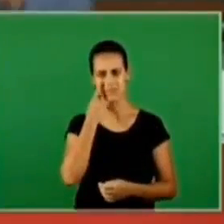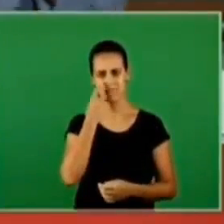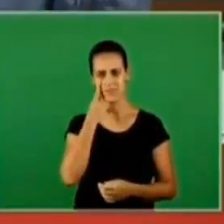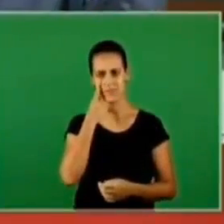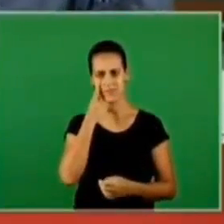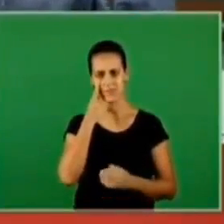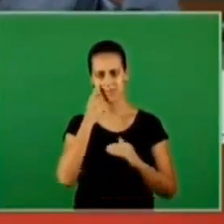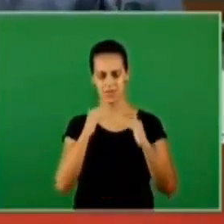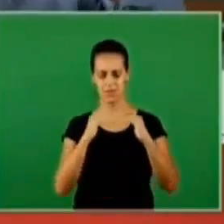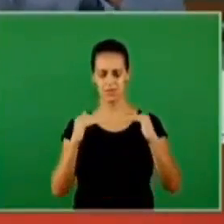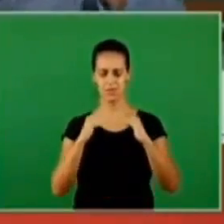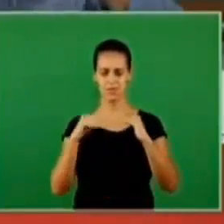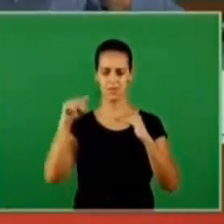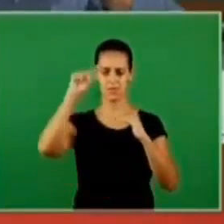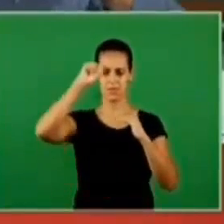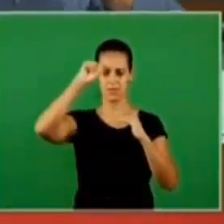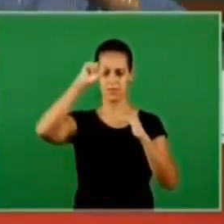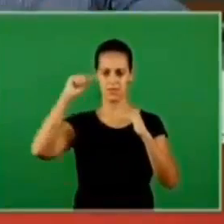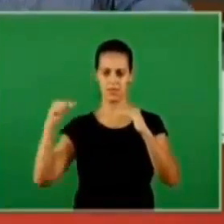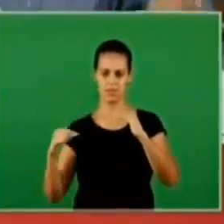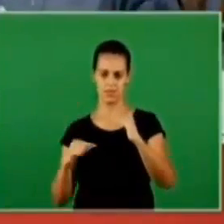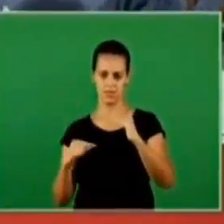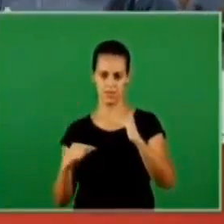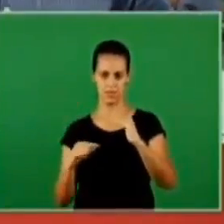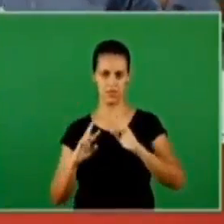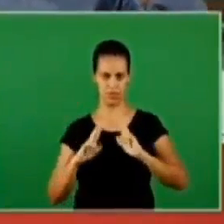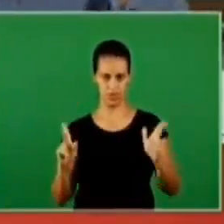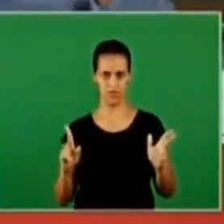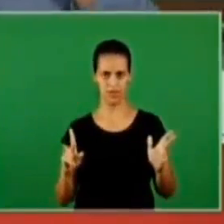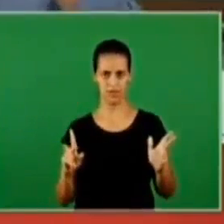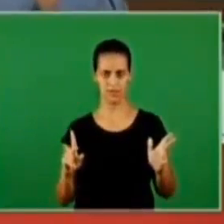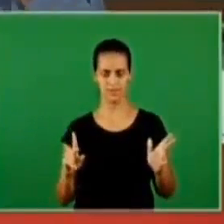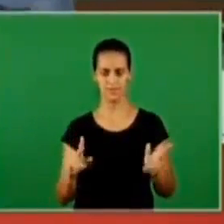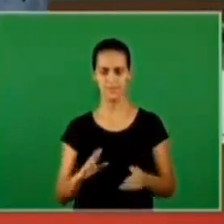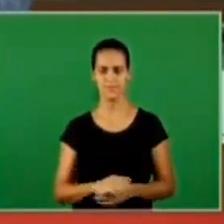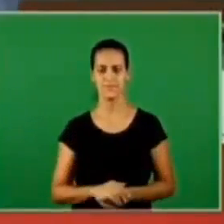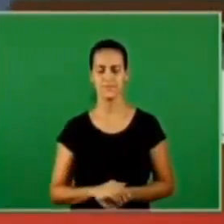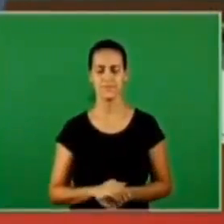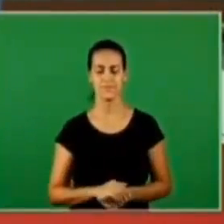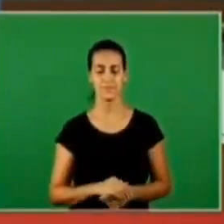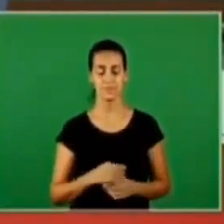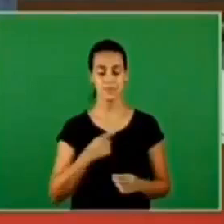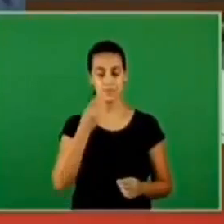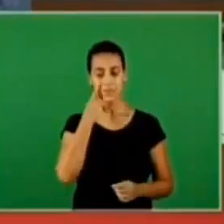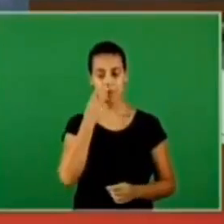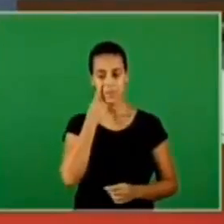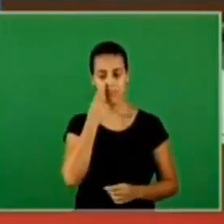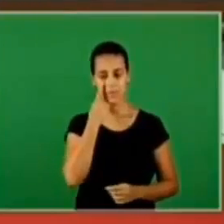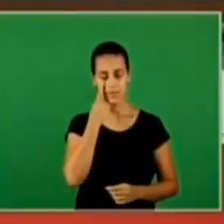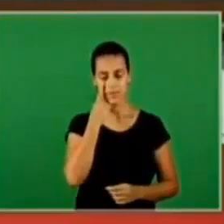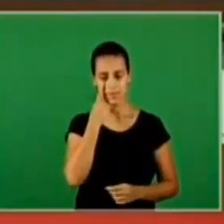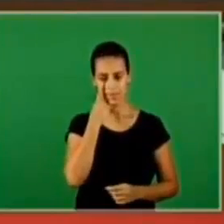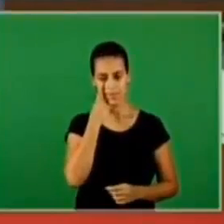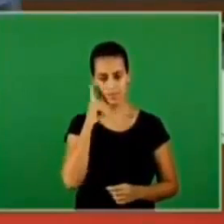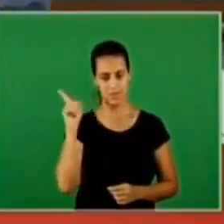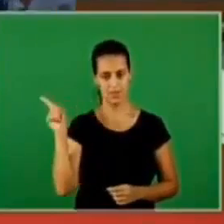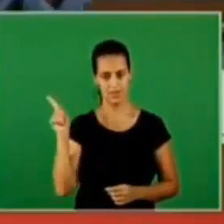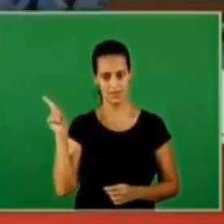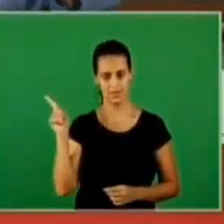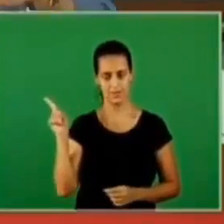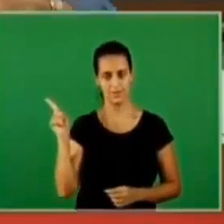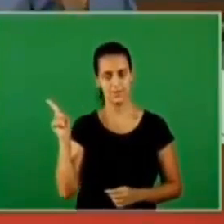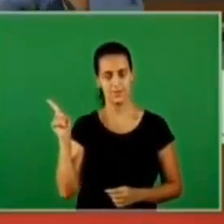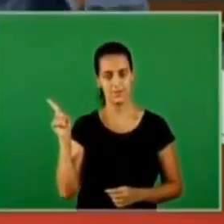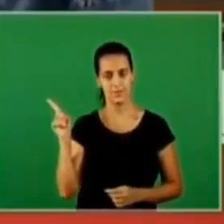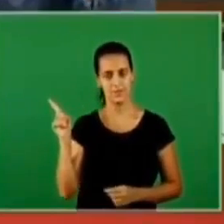make this small differentiation for everyone who are here. I'll call the attention to you. Pay